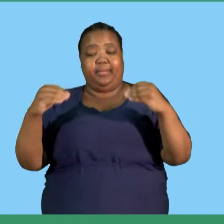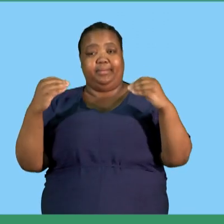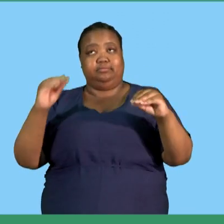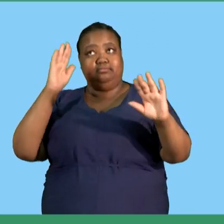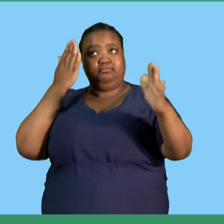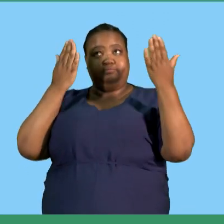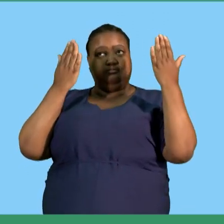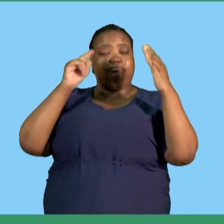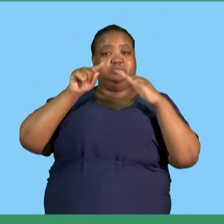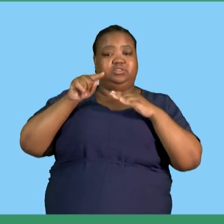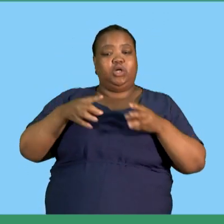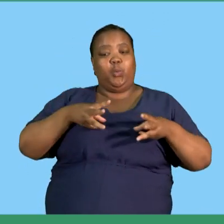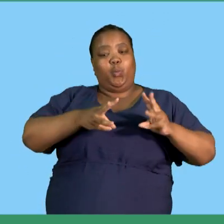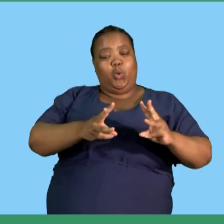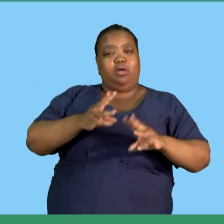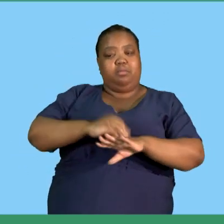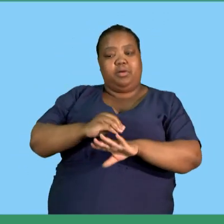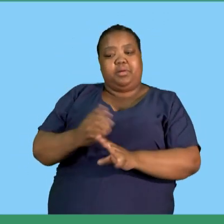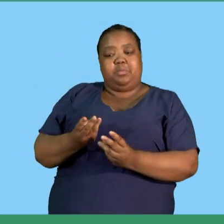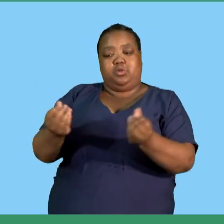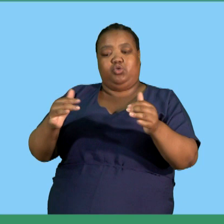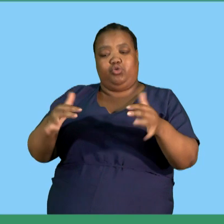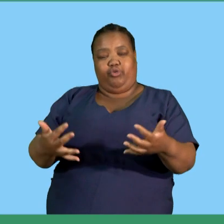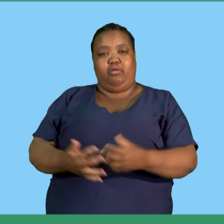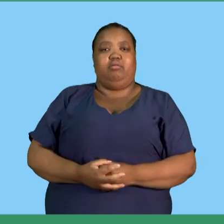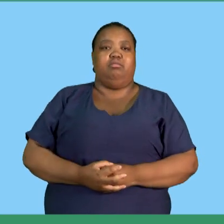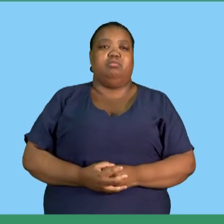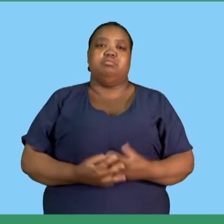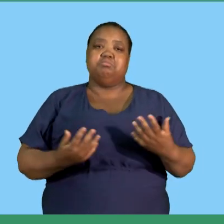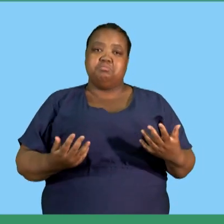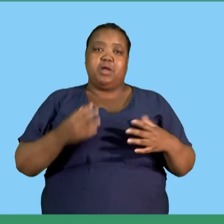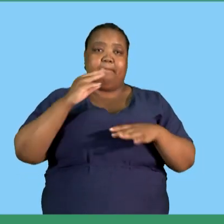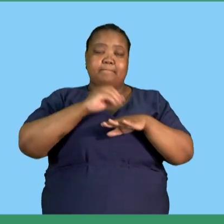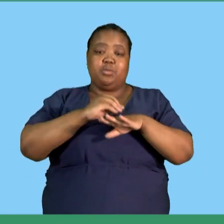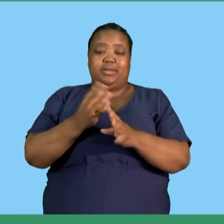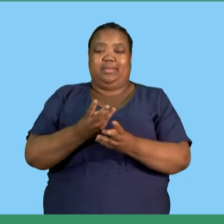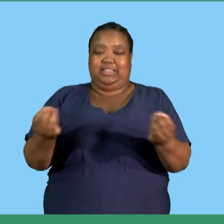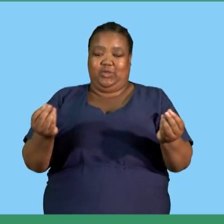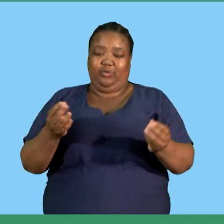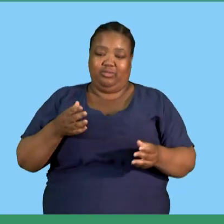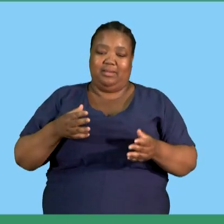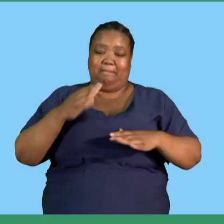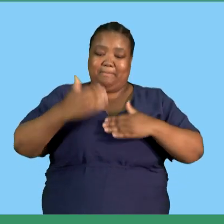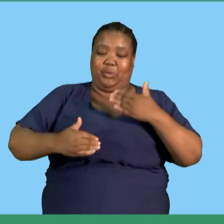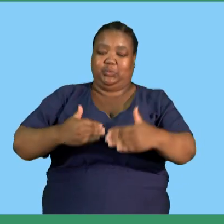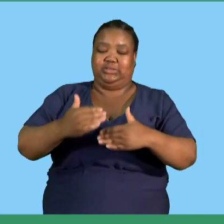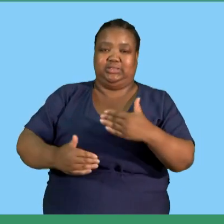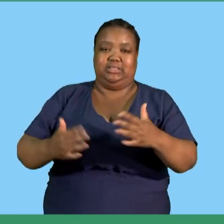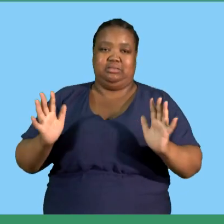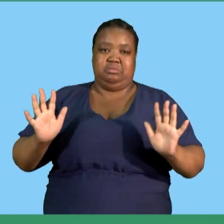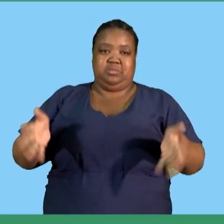related problems. Don't forget, a technique is a method, right? But problem solving is just a process. Don't forget the